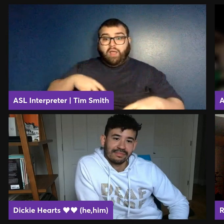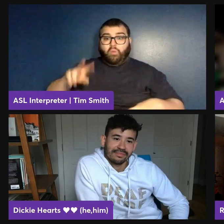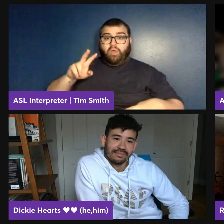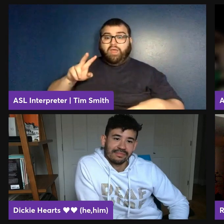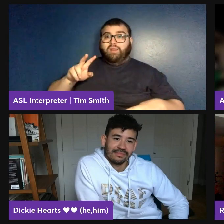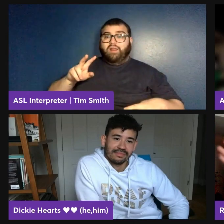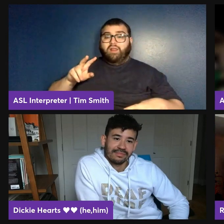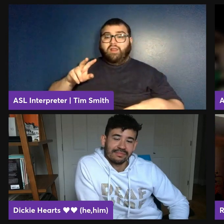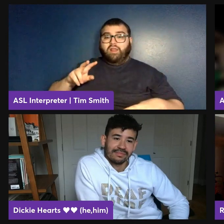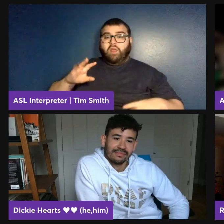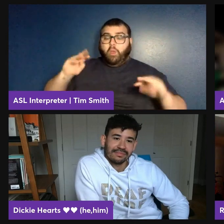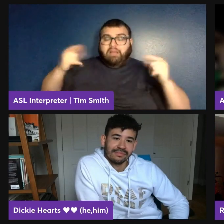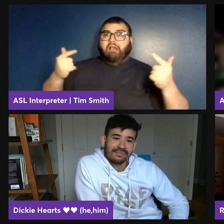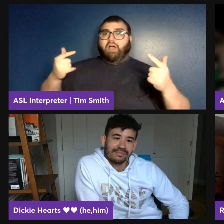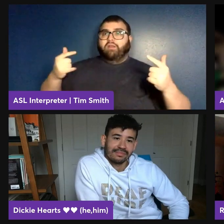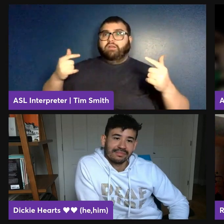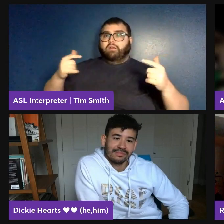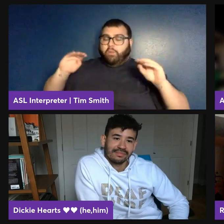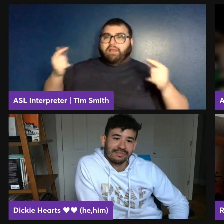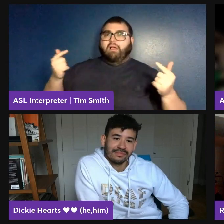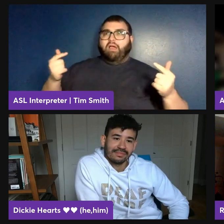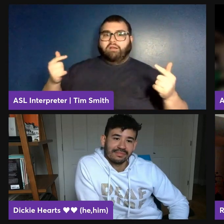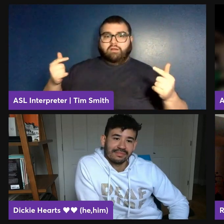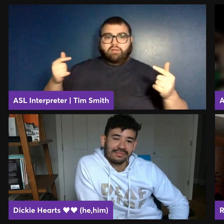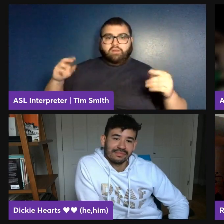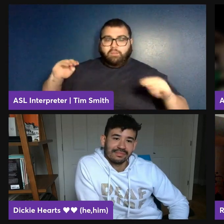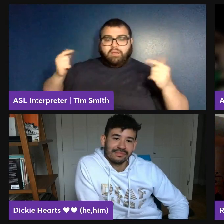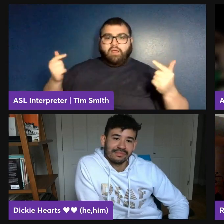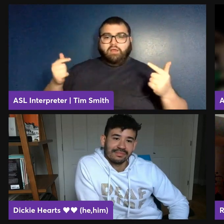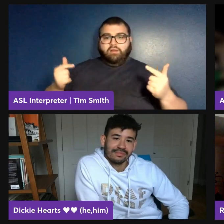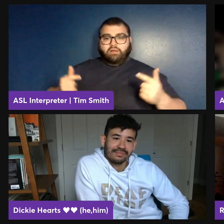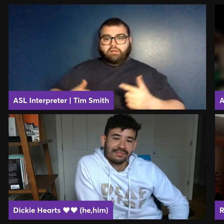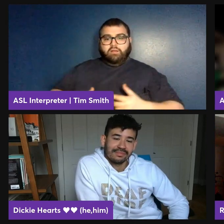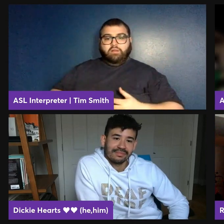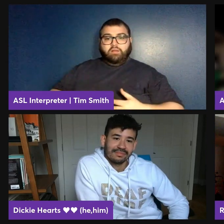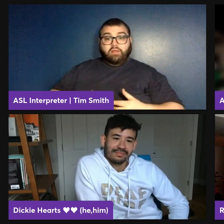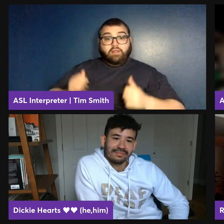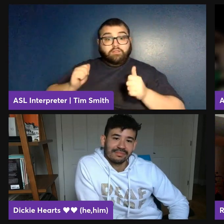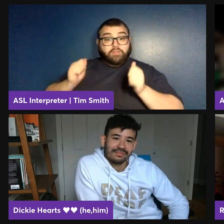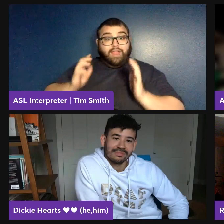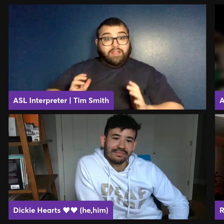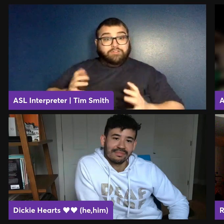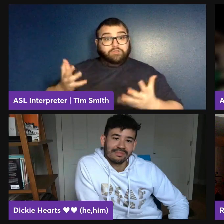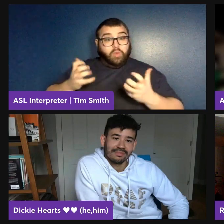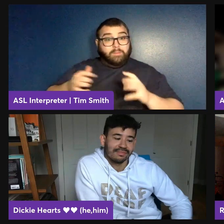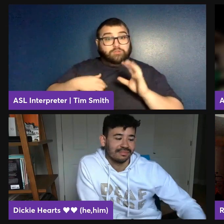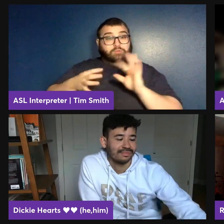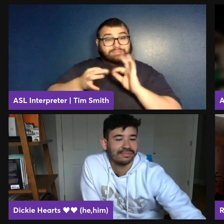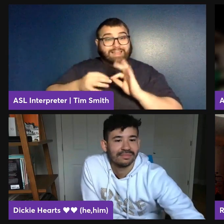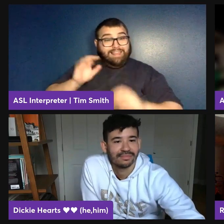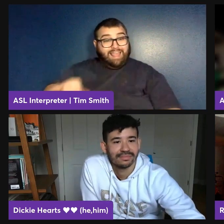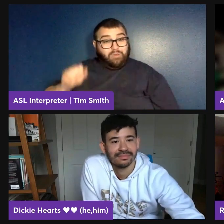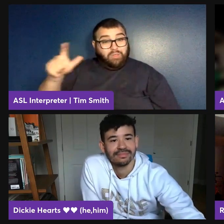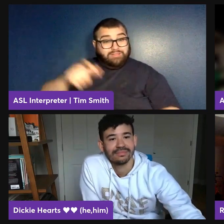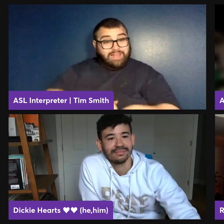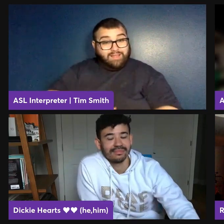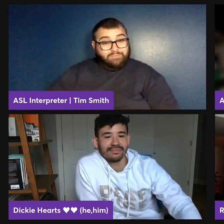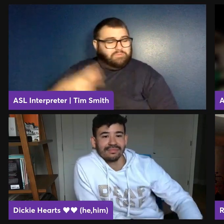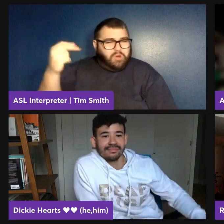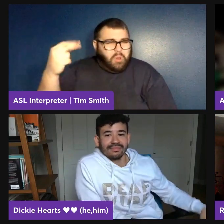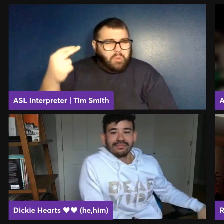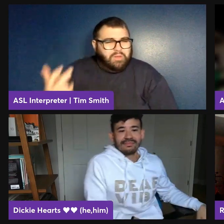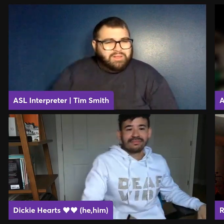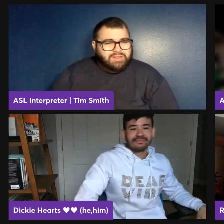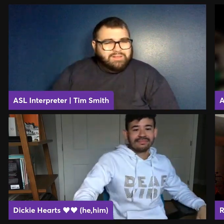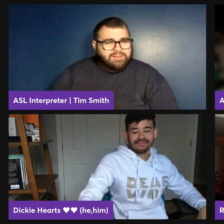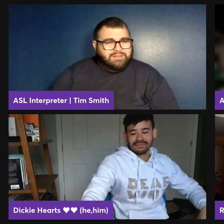kept saying, oh my God, like, oh my God, you know, and do the actors want me to be saying that? No, but I didn't want to